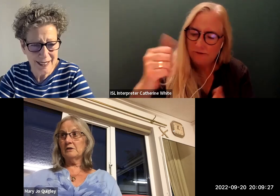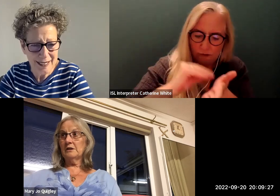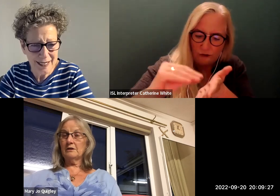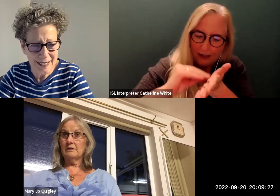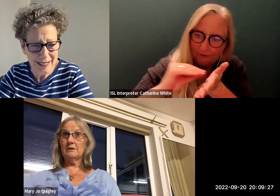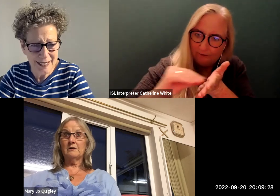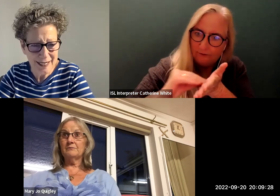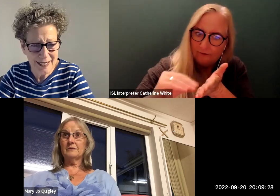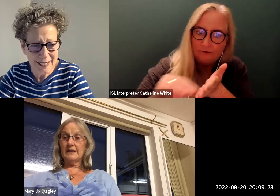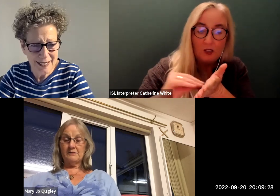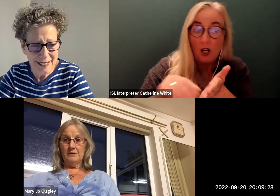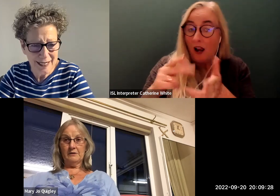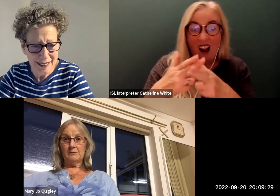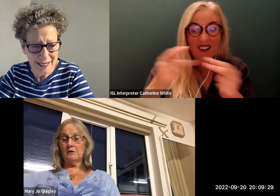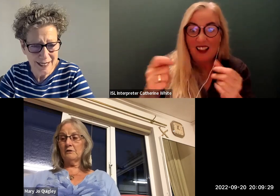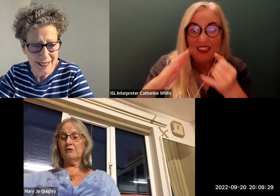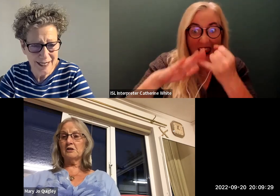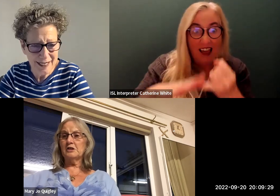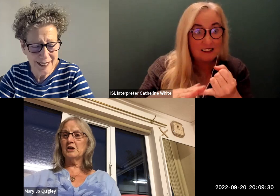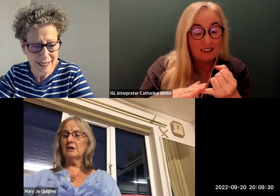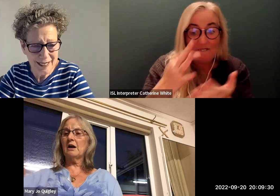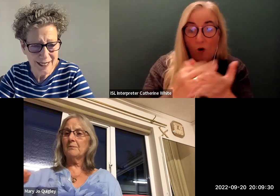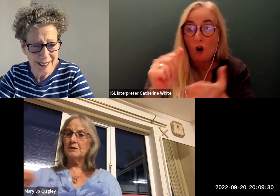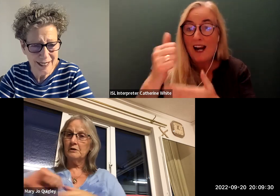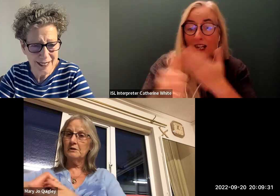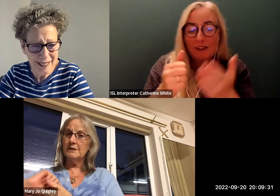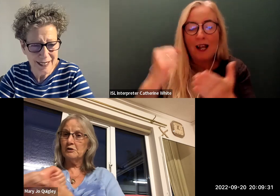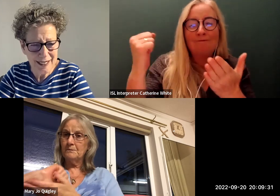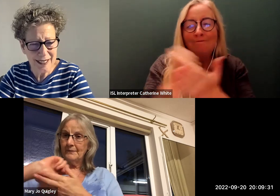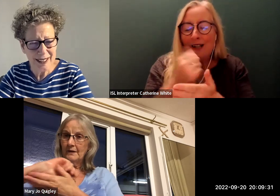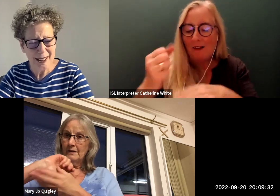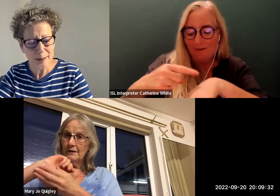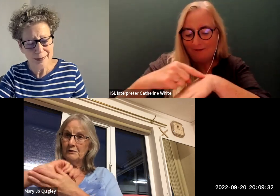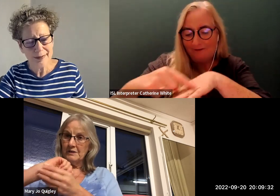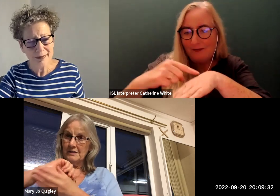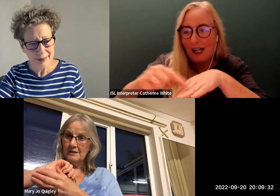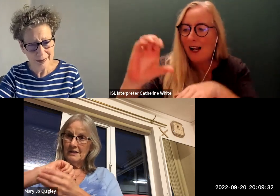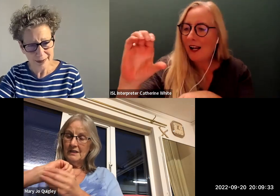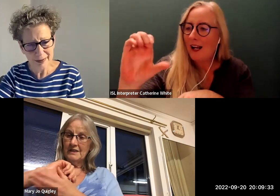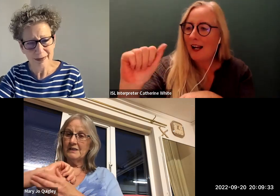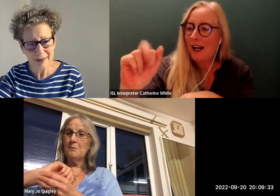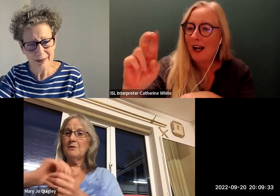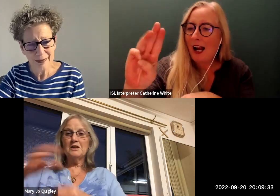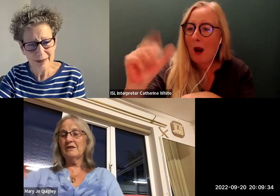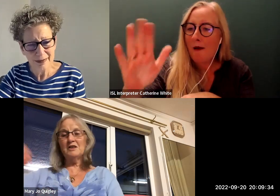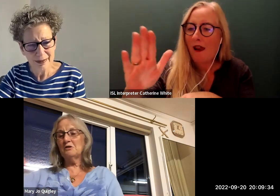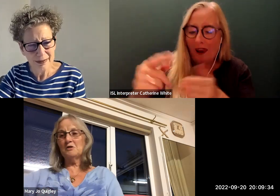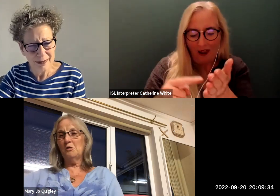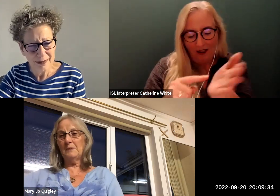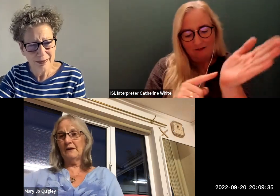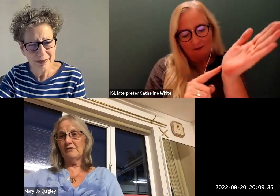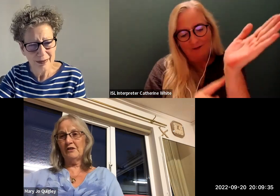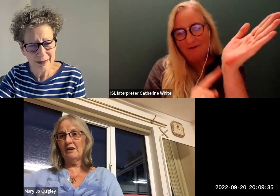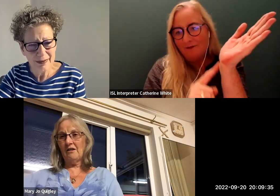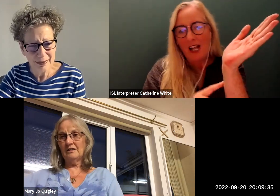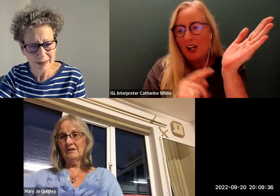right until the last few years, when unfortunately she got carpal tunnel syndrome in her wrist and had an operation, and then she couldn't hold the